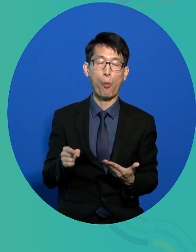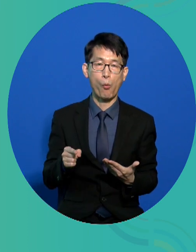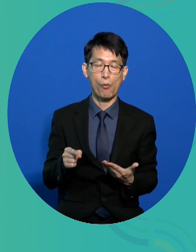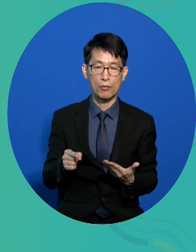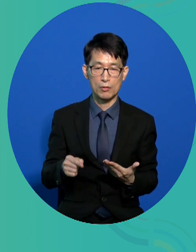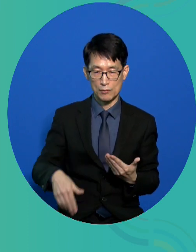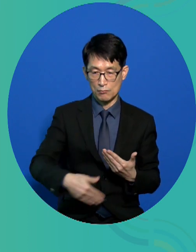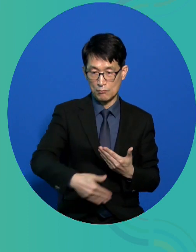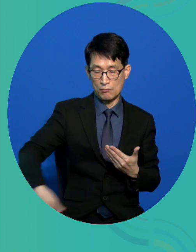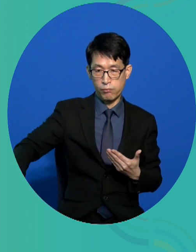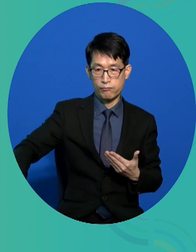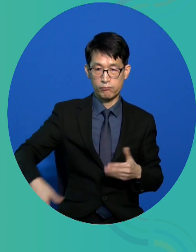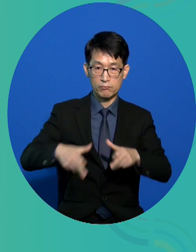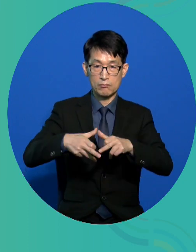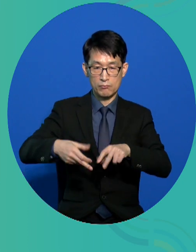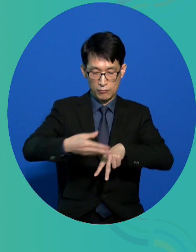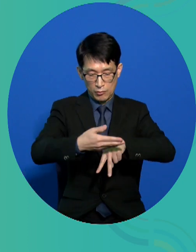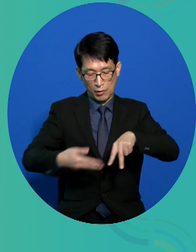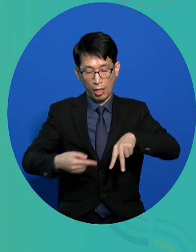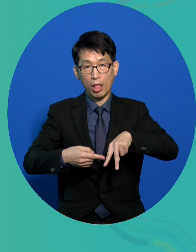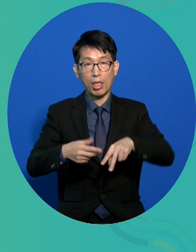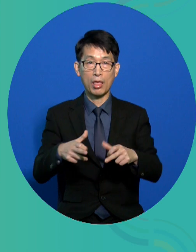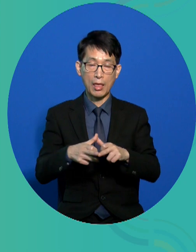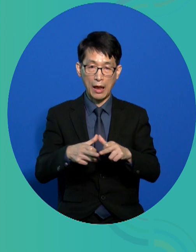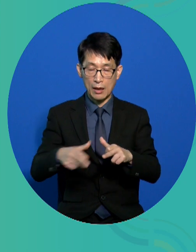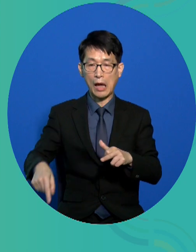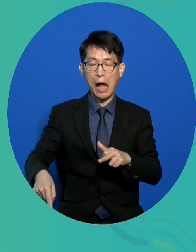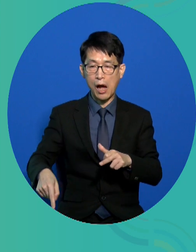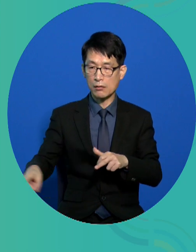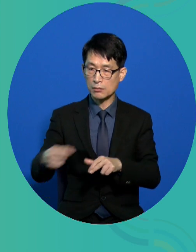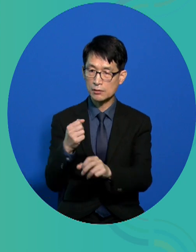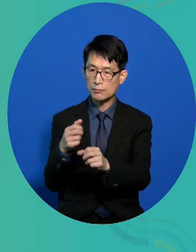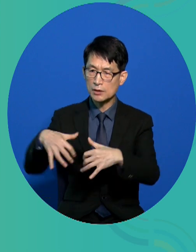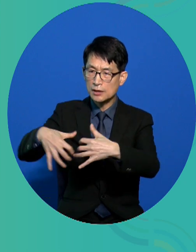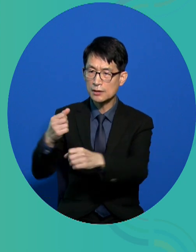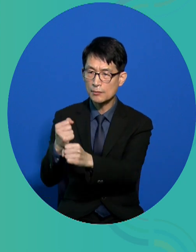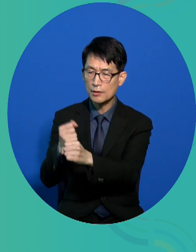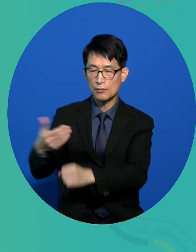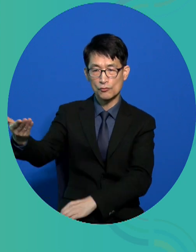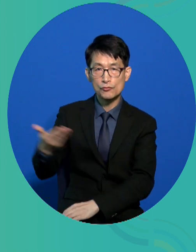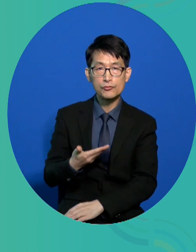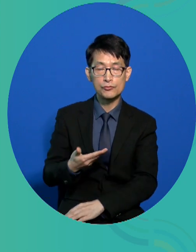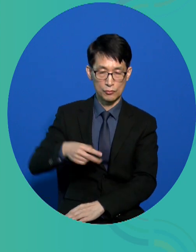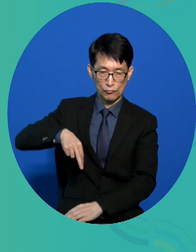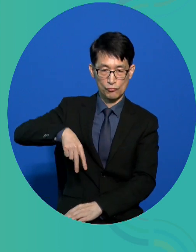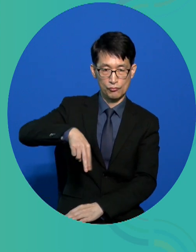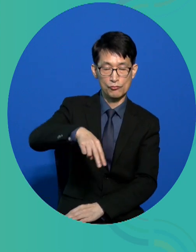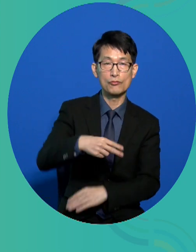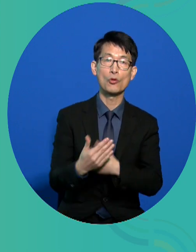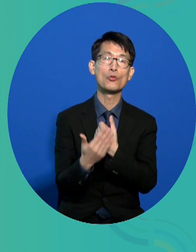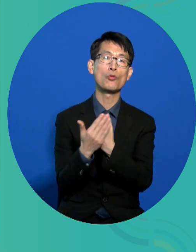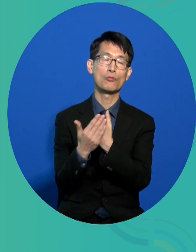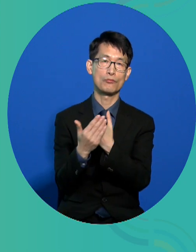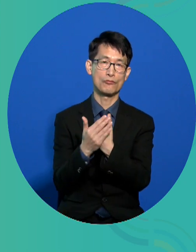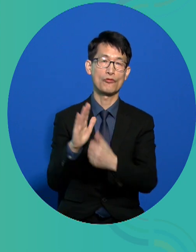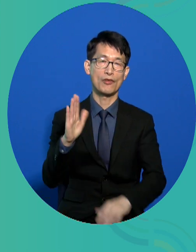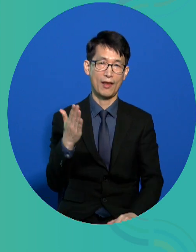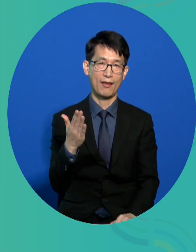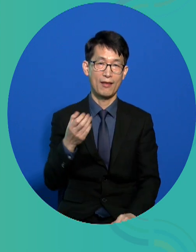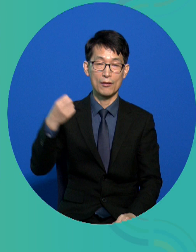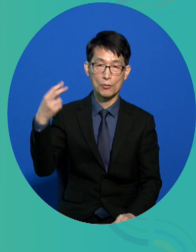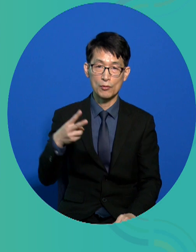very helpful in resolving many issues related to the right to mobility. So AI-based machine